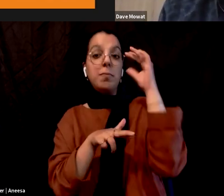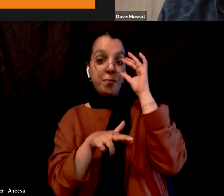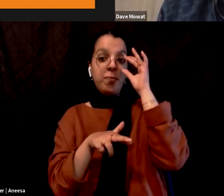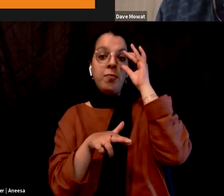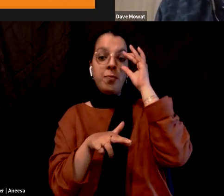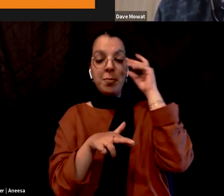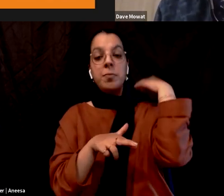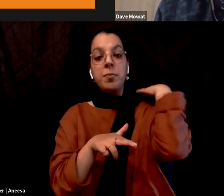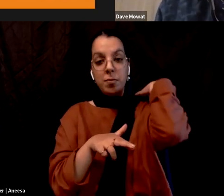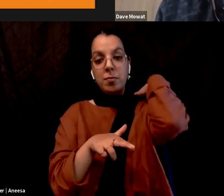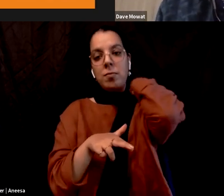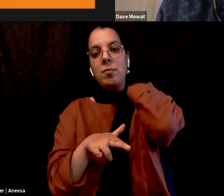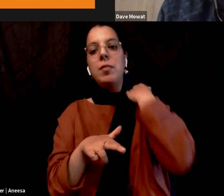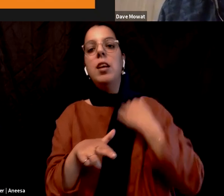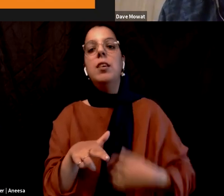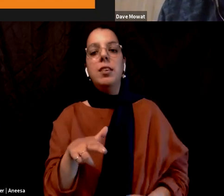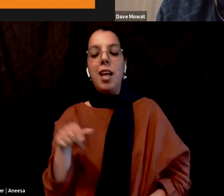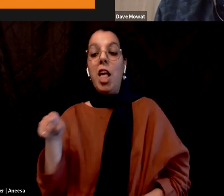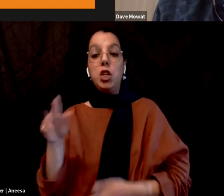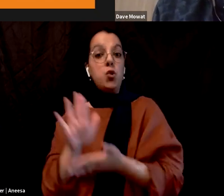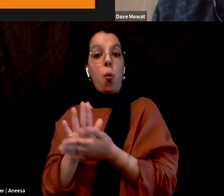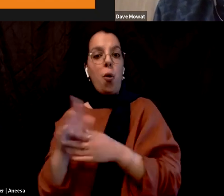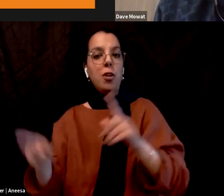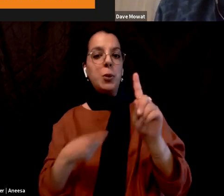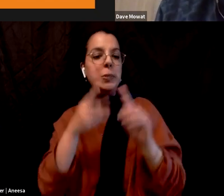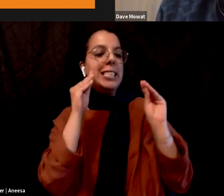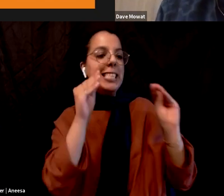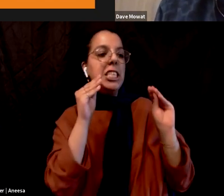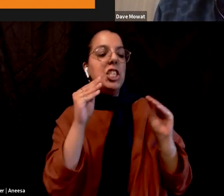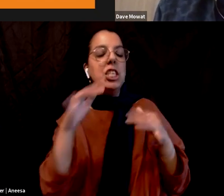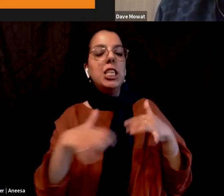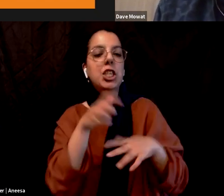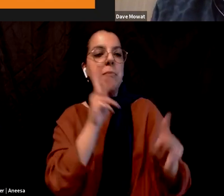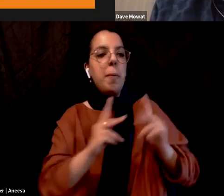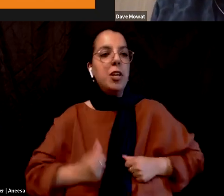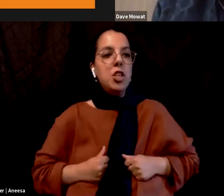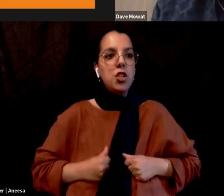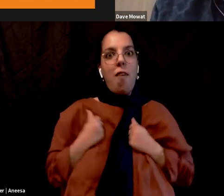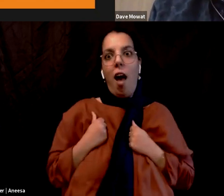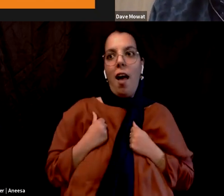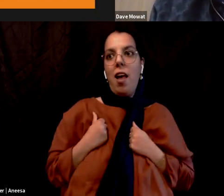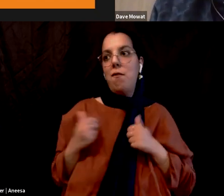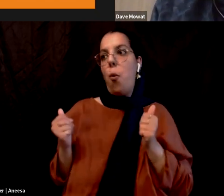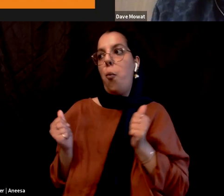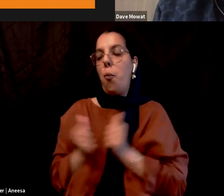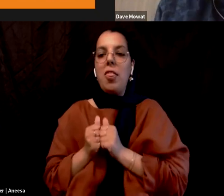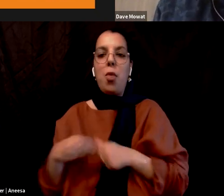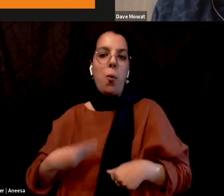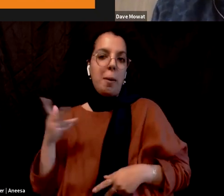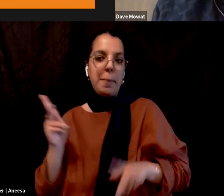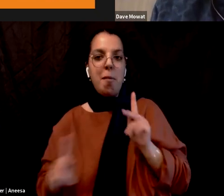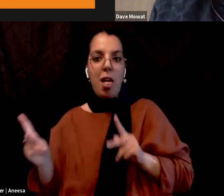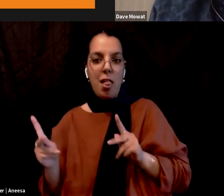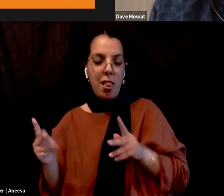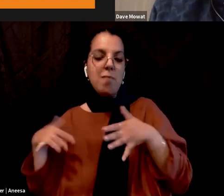they would be employed as a means of teaching our people to survive in the face of the white man and in the face of white